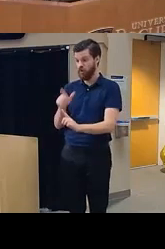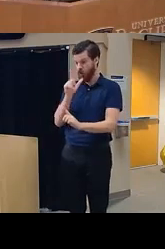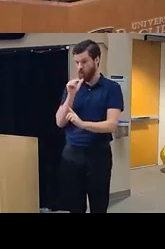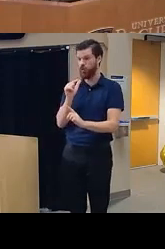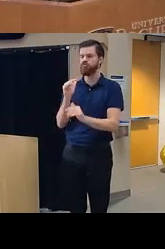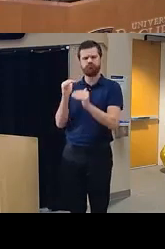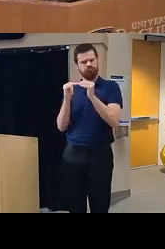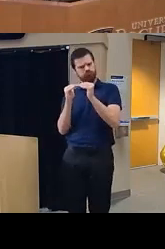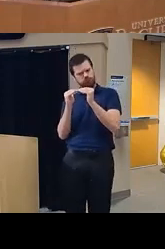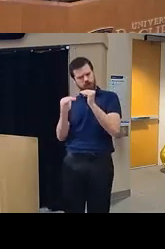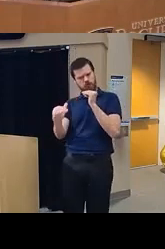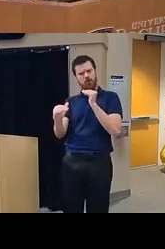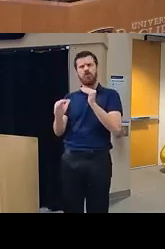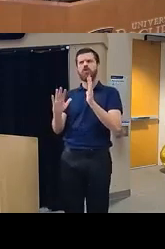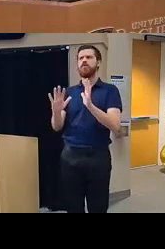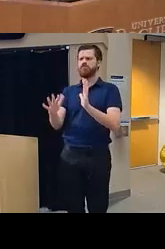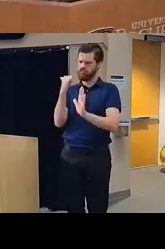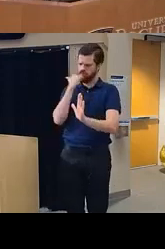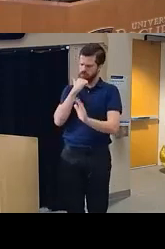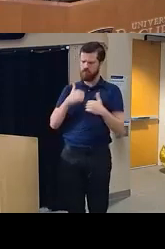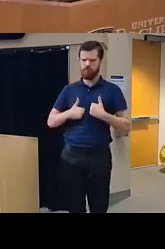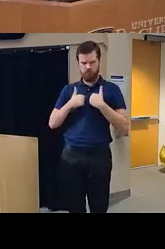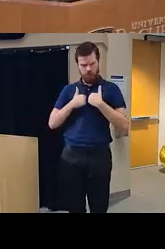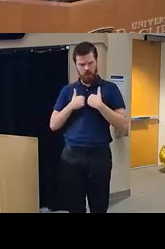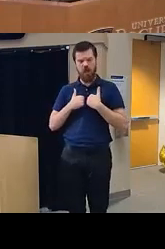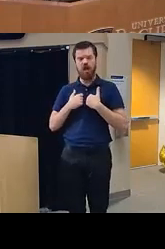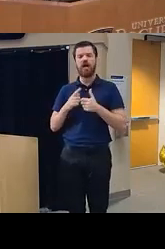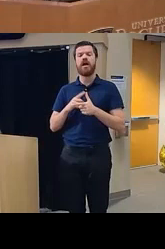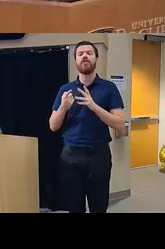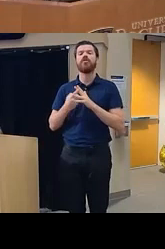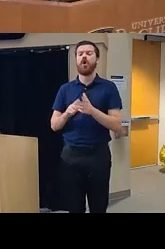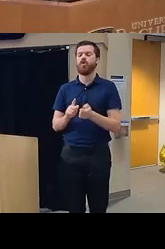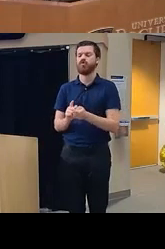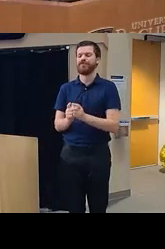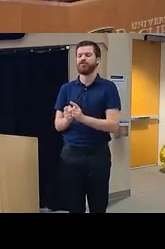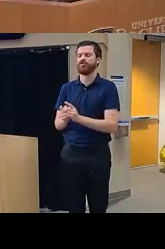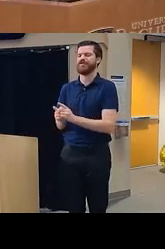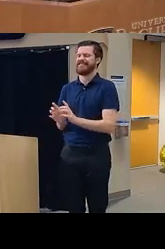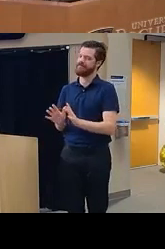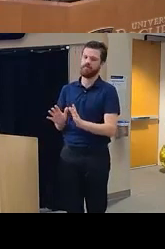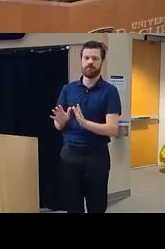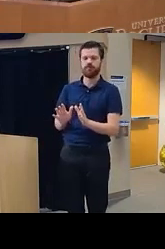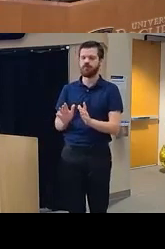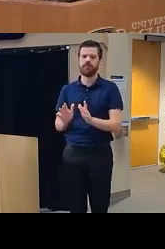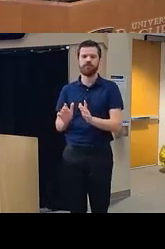very stable in their daily life and you start switching things, we don't want